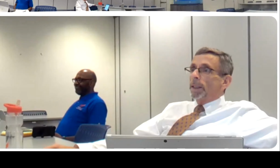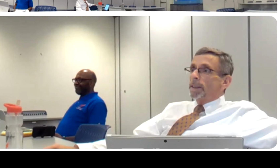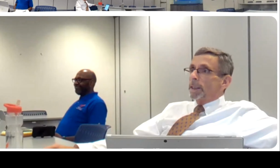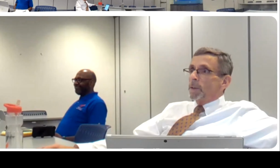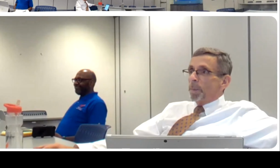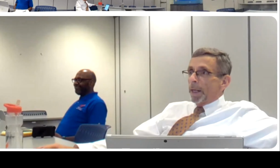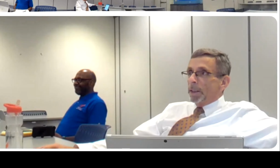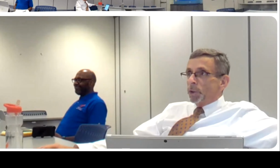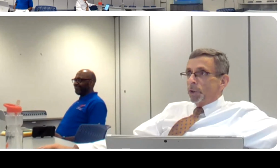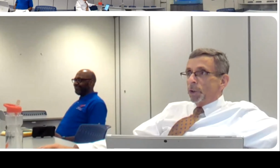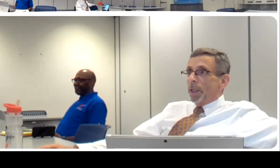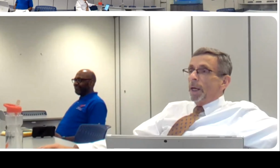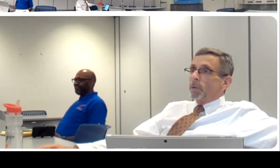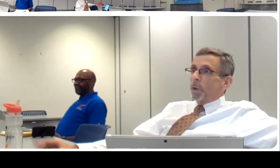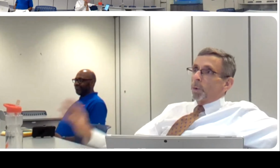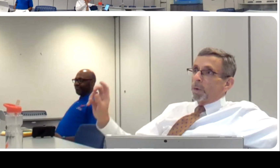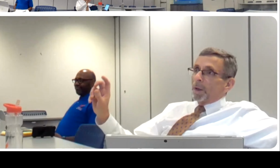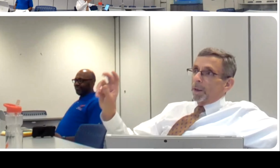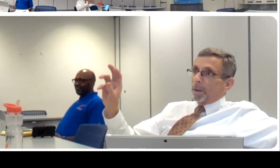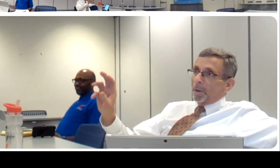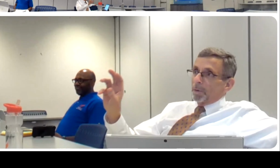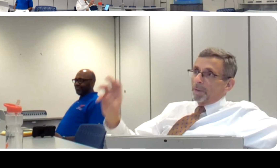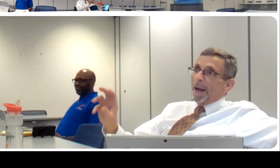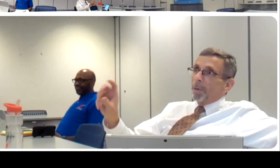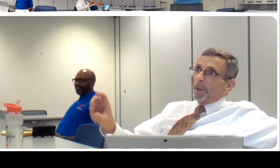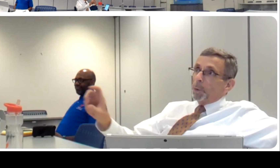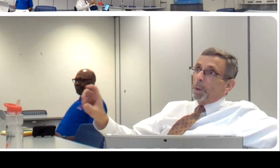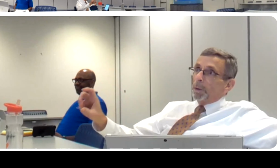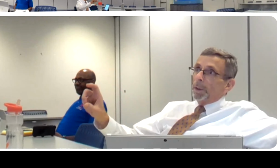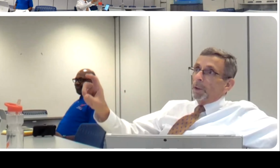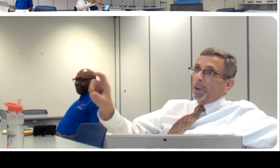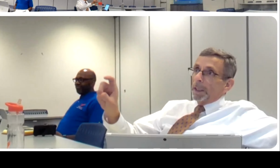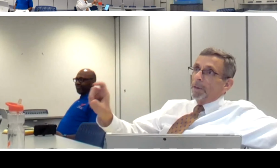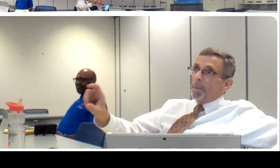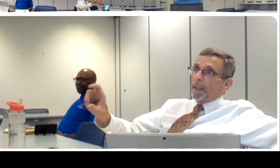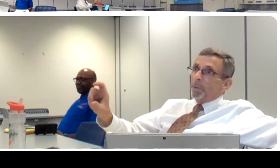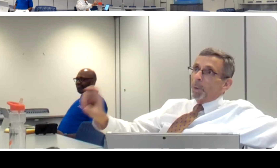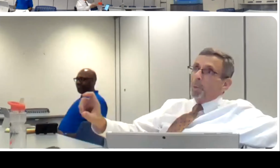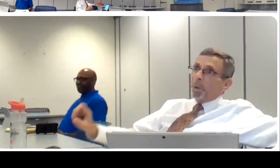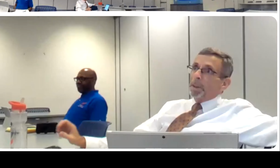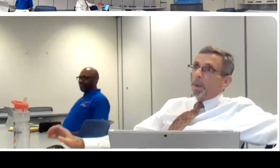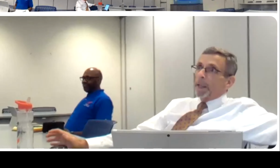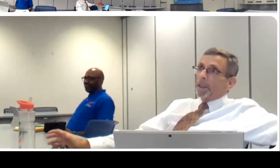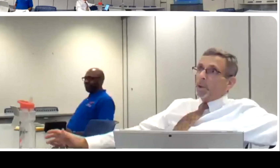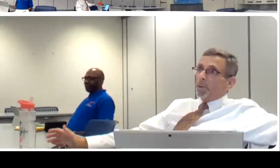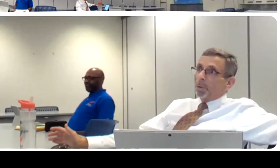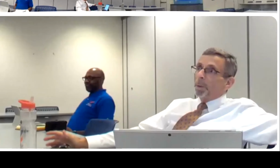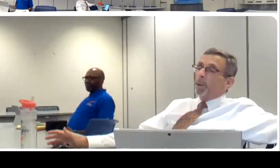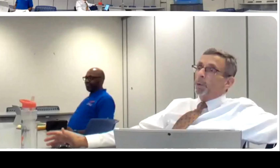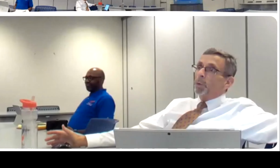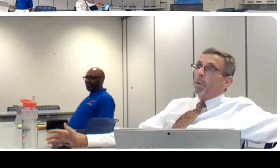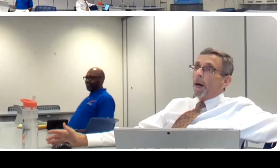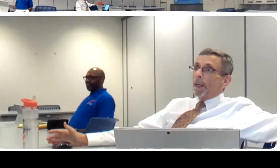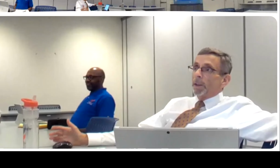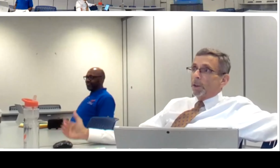taking place in Spanish. So the sound that you will hear in the main room will be Spanish. For